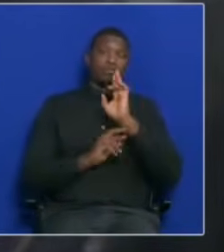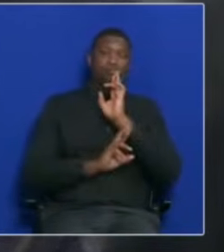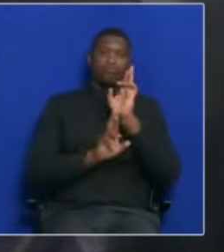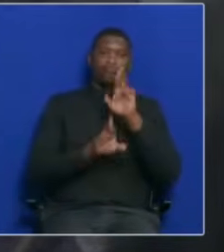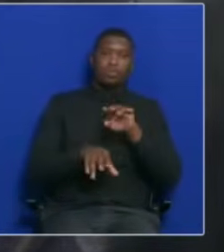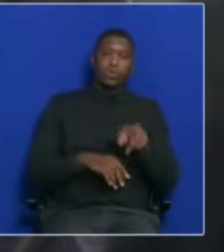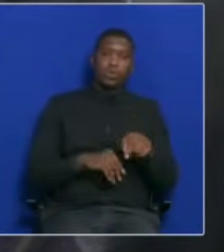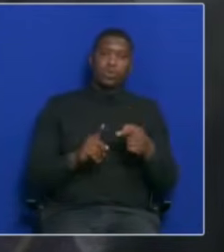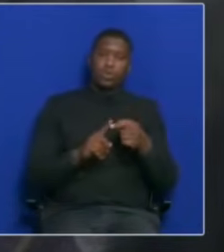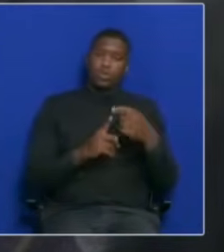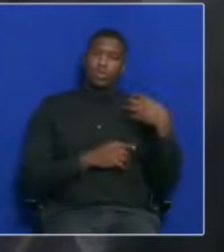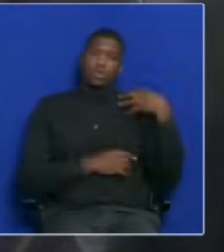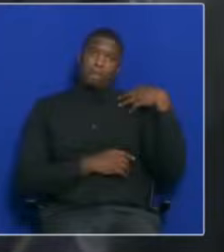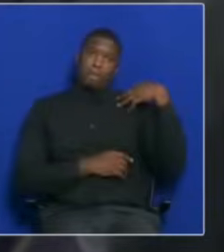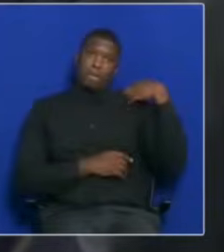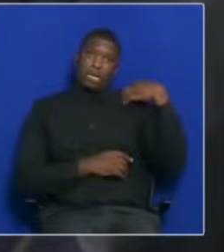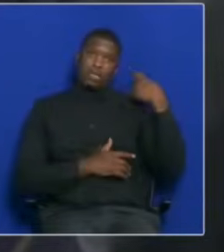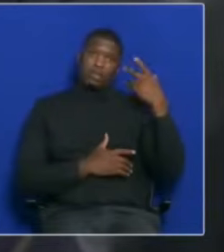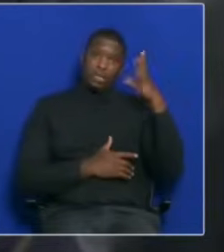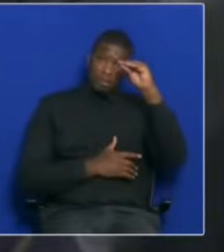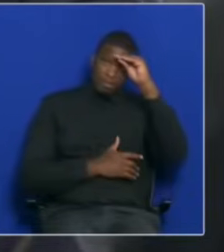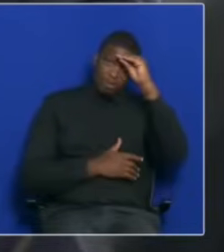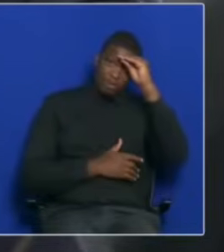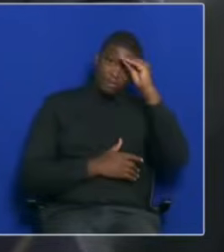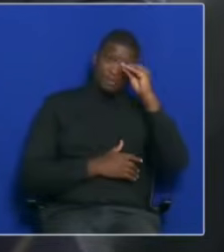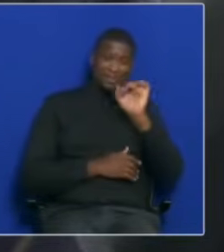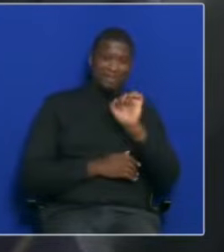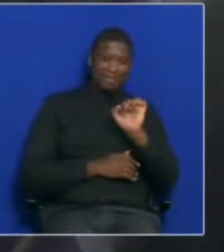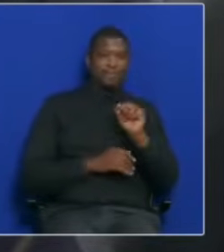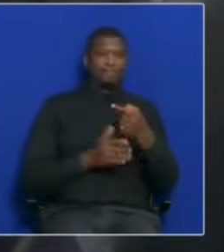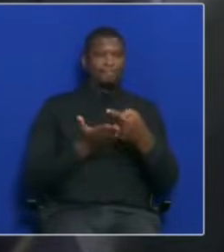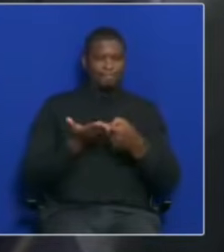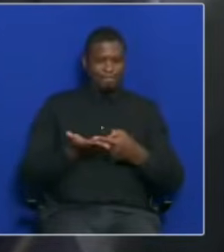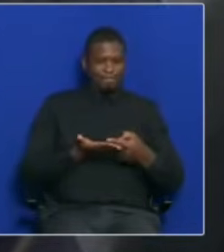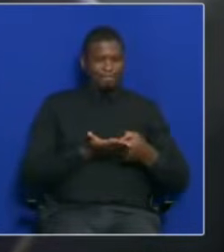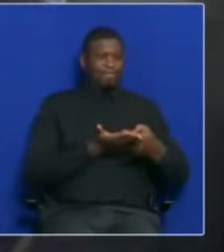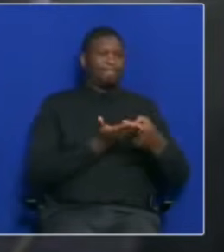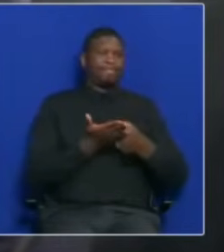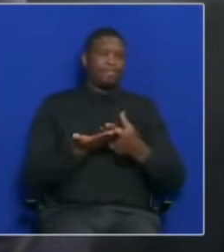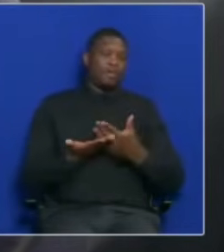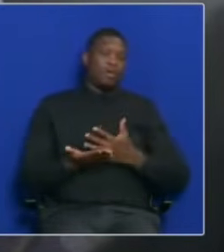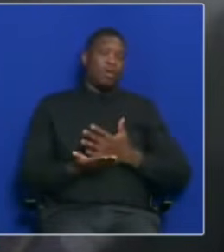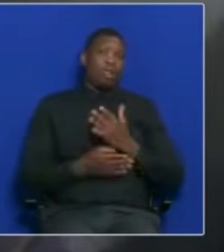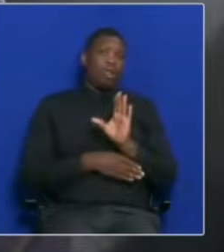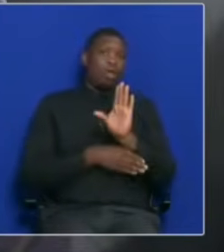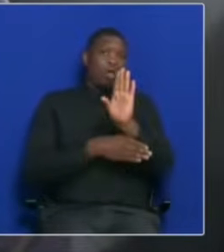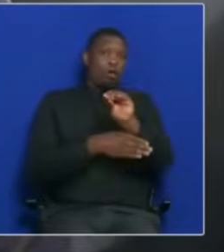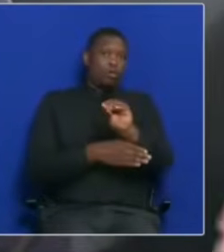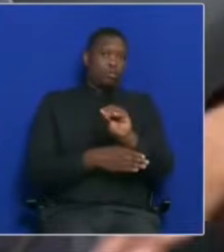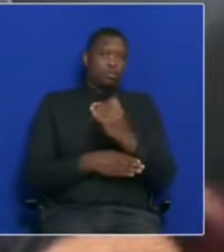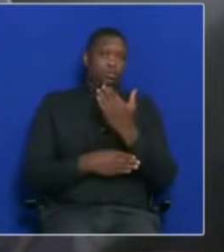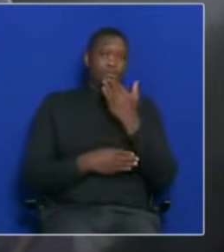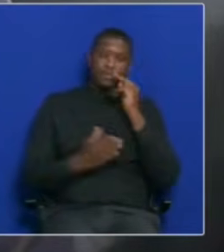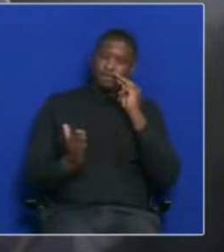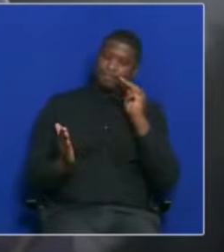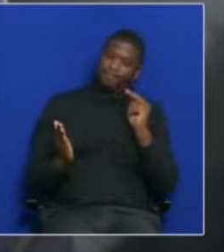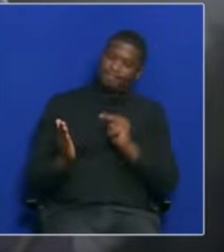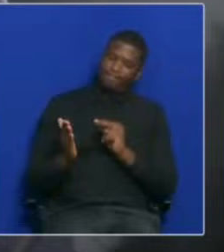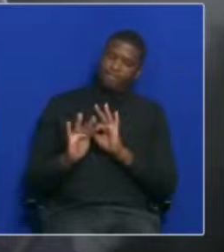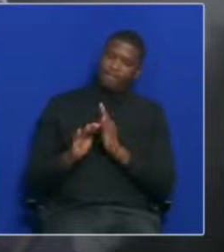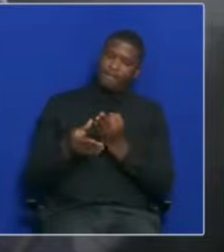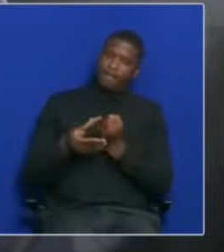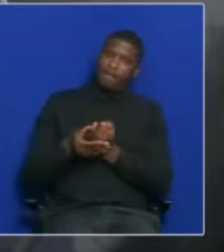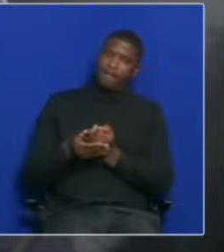Police. To deal with that one, I'm going to ask that we look at file 10 at